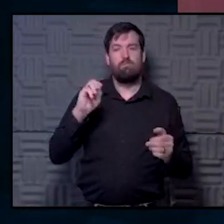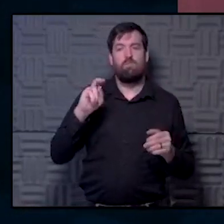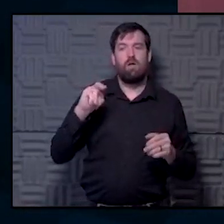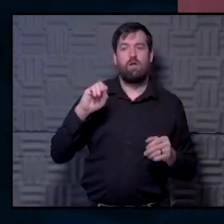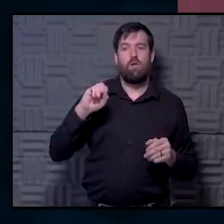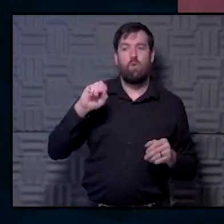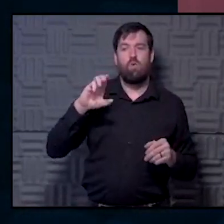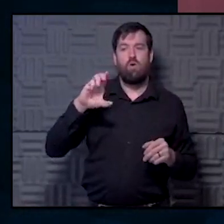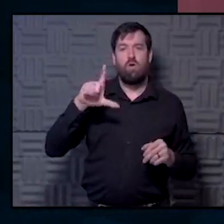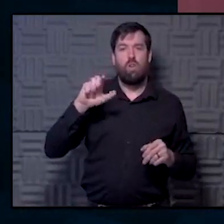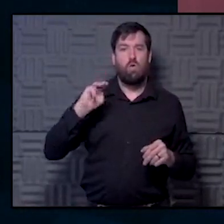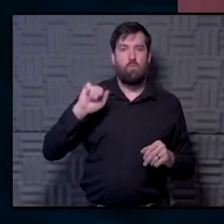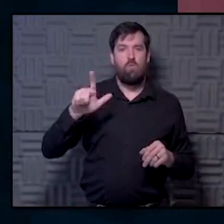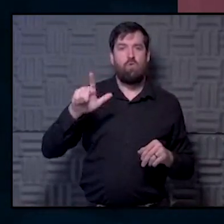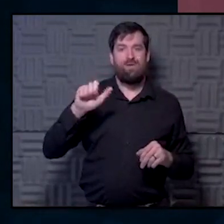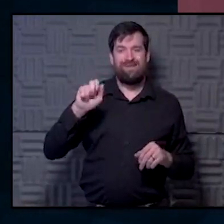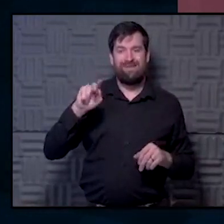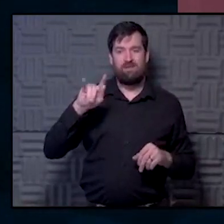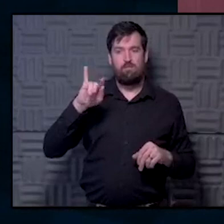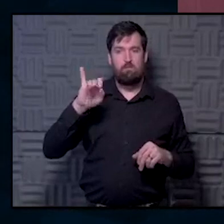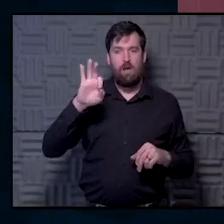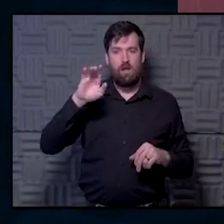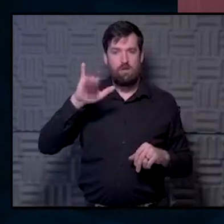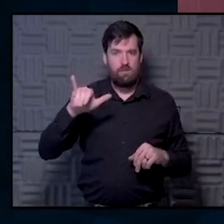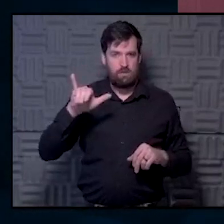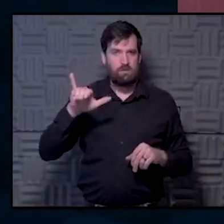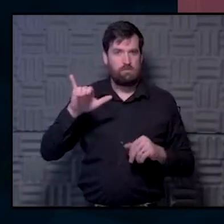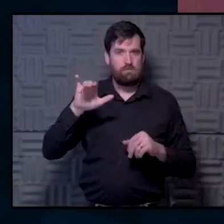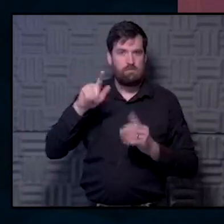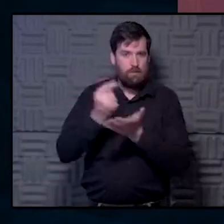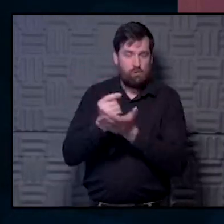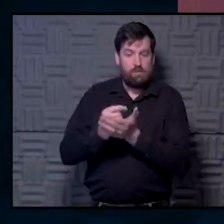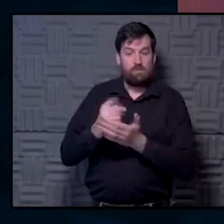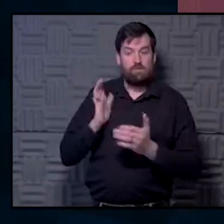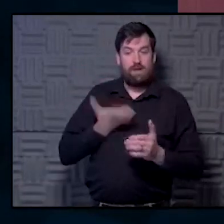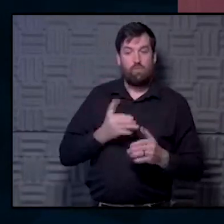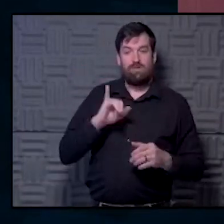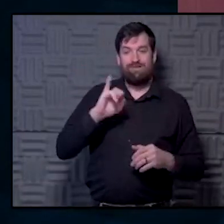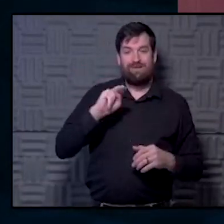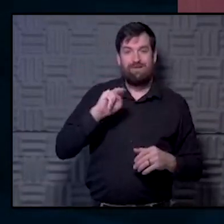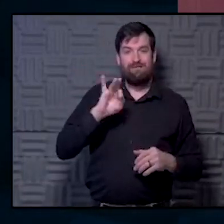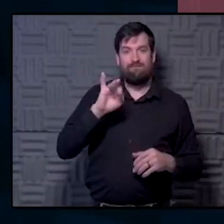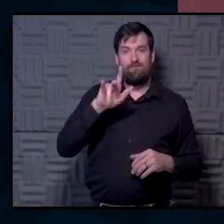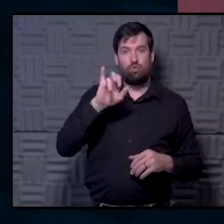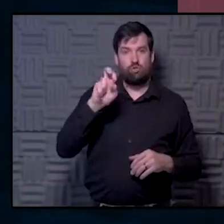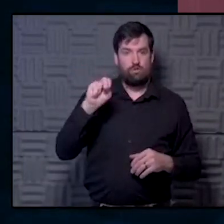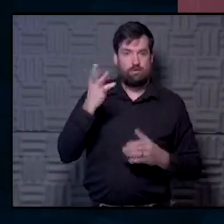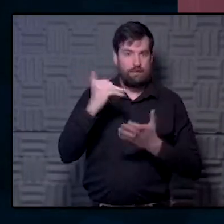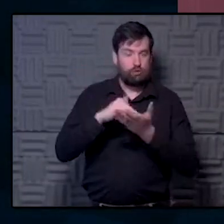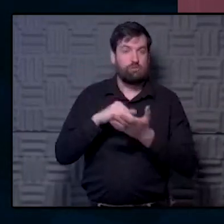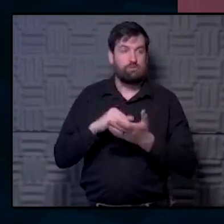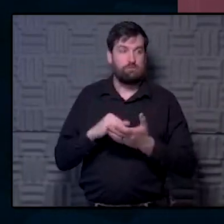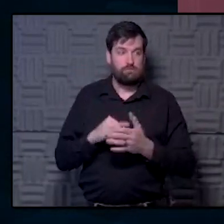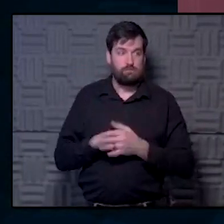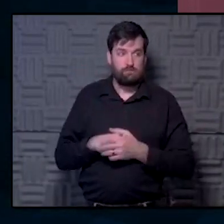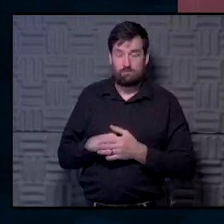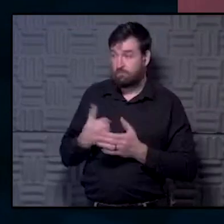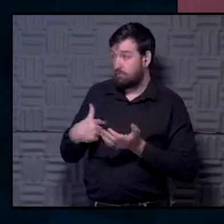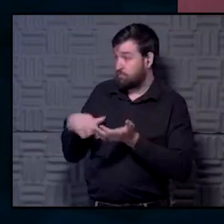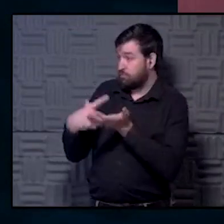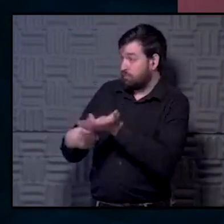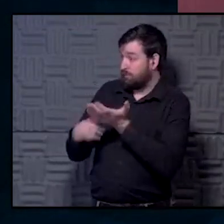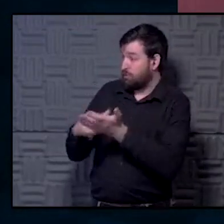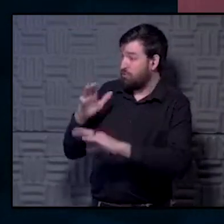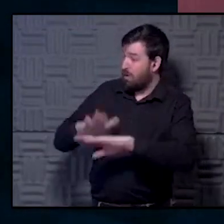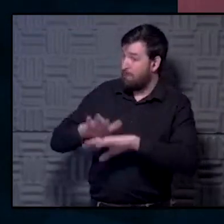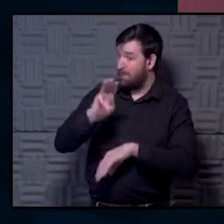therapies and even our infusion center and our ability to offer them that infusion to patients. And we're talking about it on Monday.